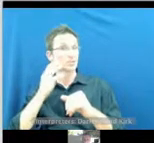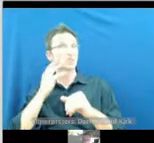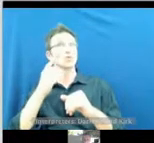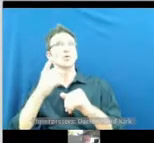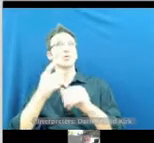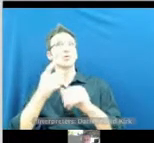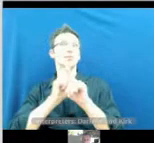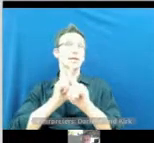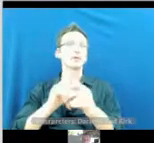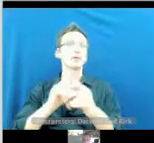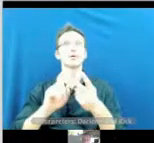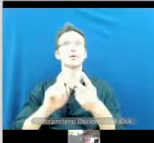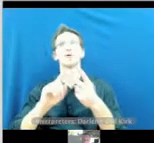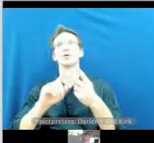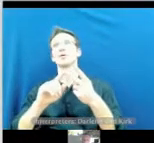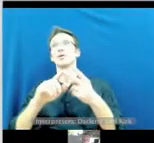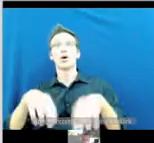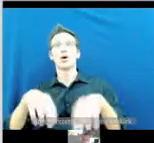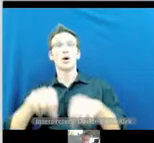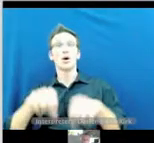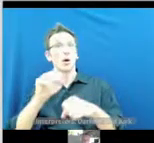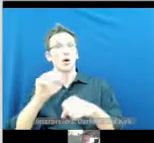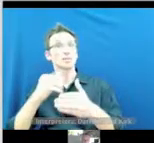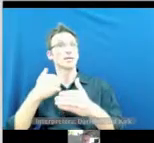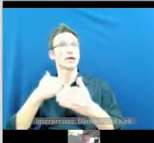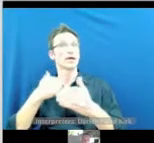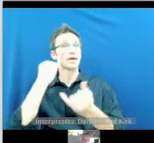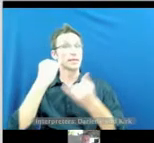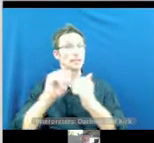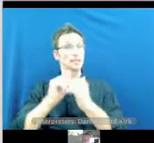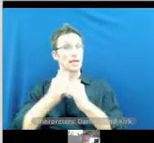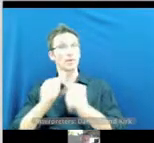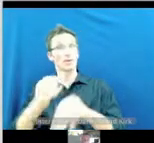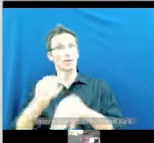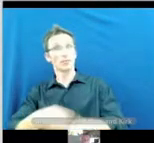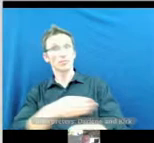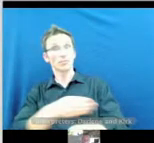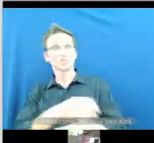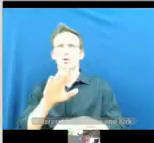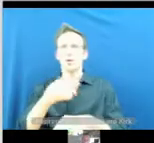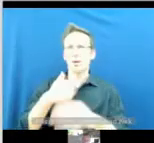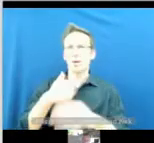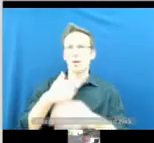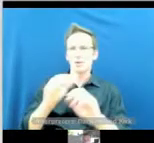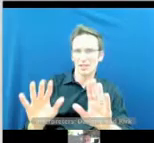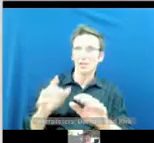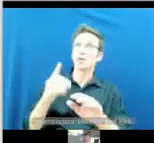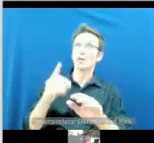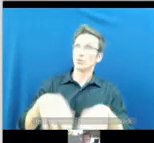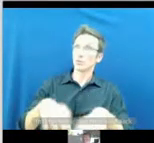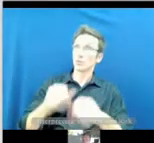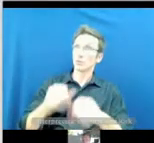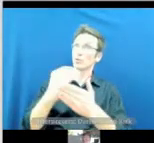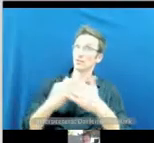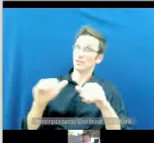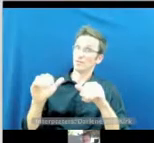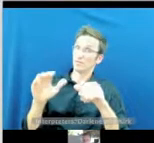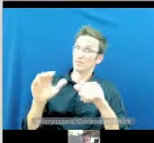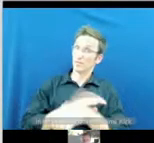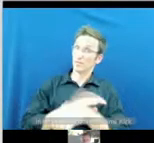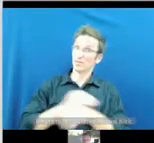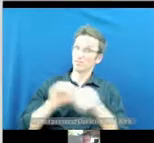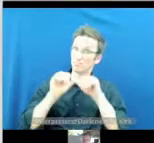So Willard, let me just clarify. So there's a full semester, so a whole course on